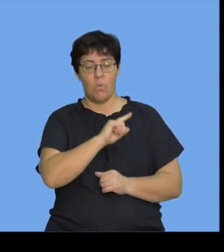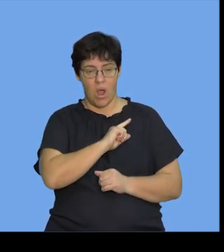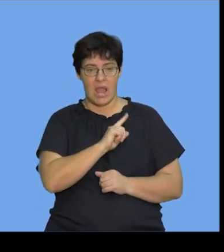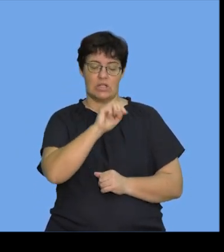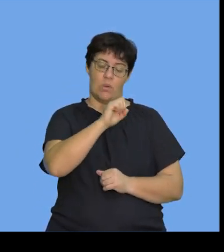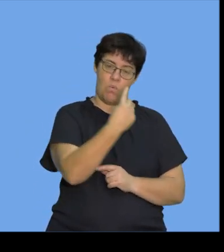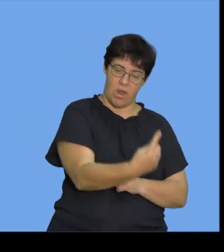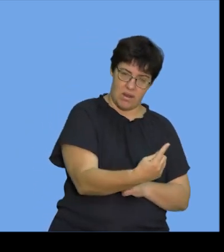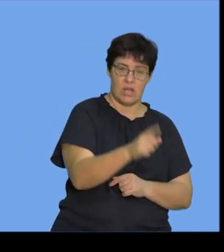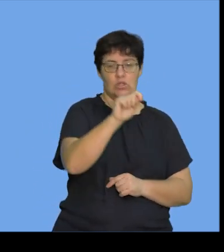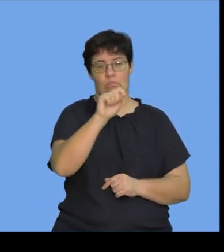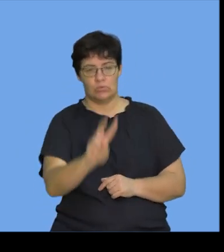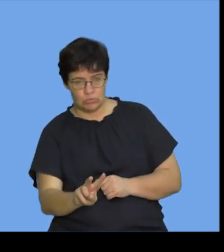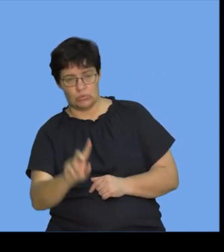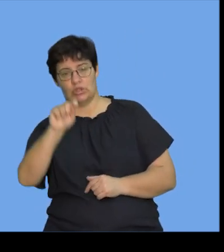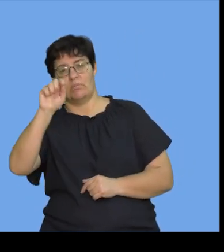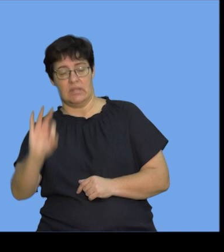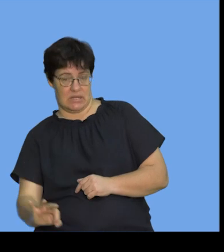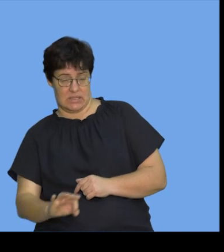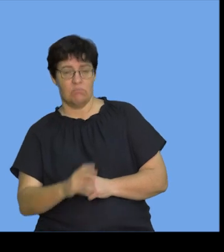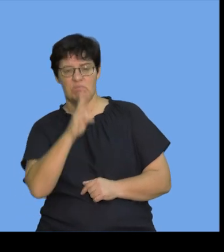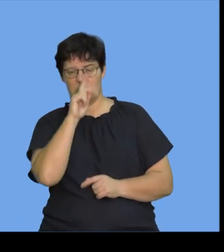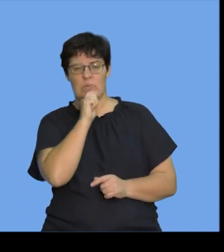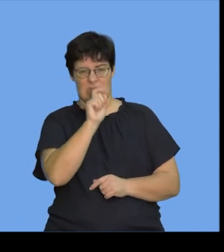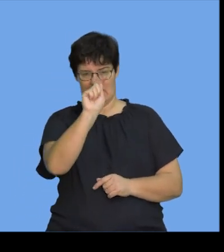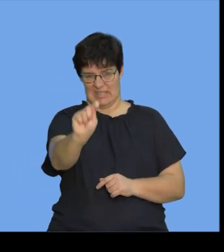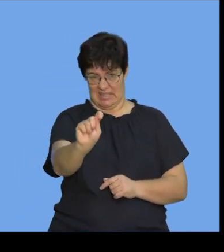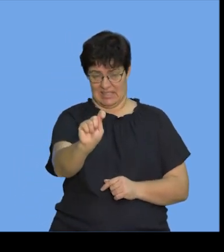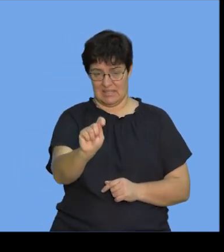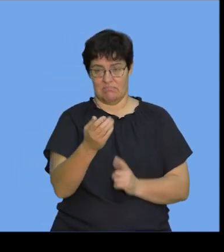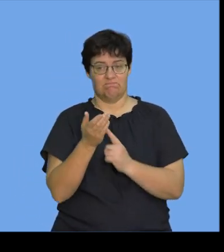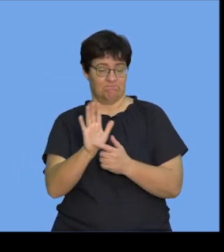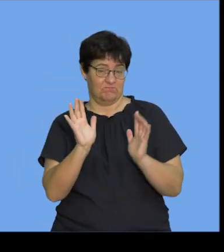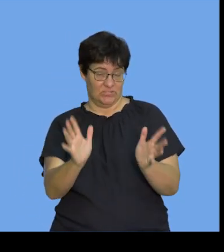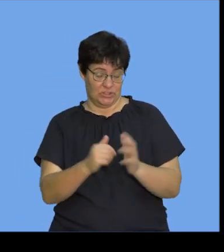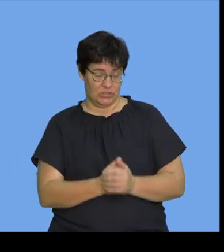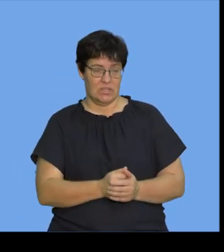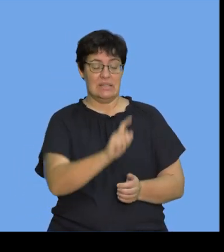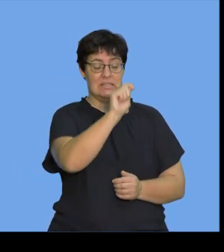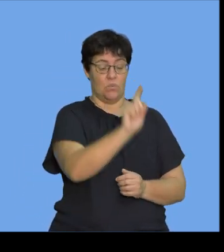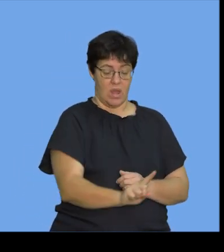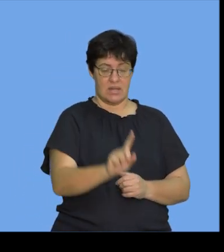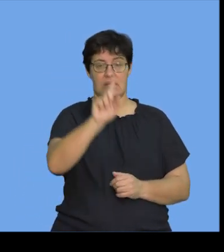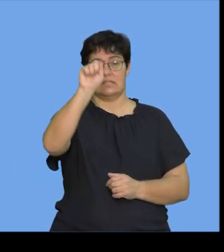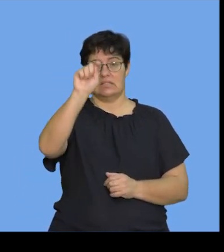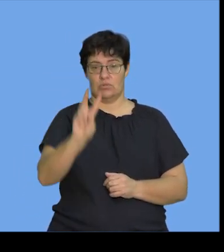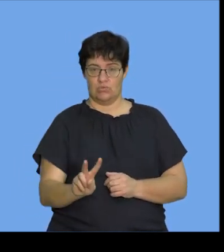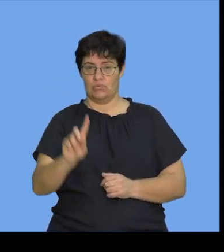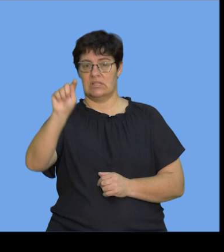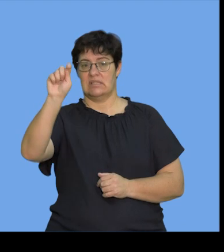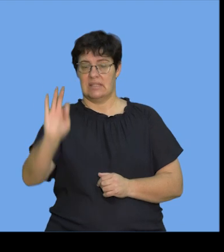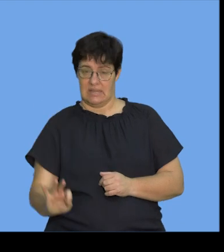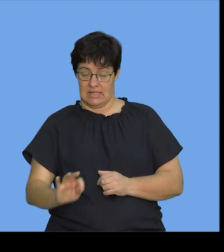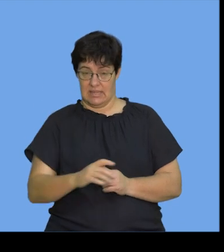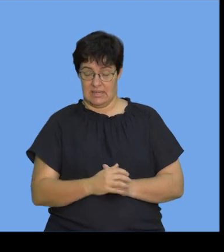term 1, term 2. You will see we use T as I've shown you here, right? It's T1, T2, T3.